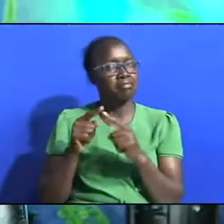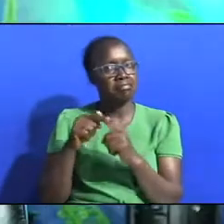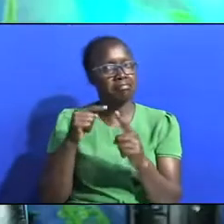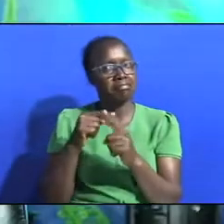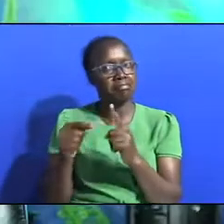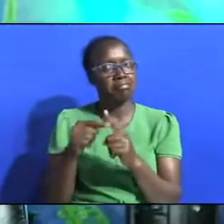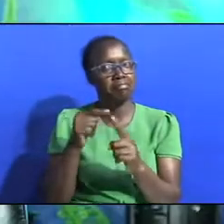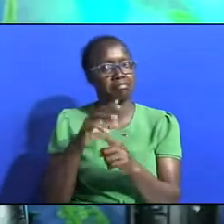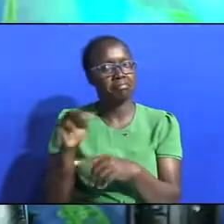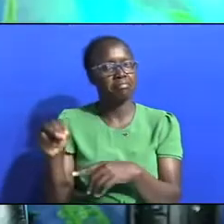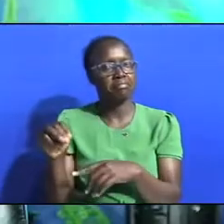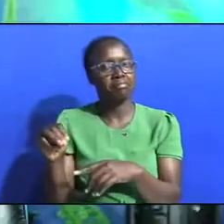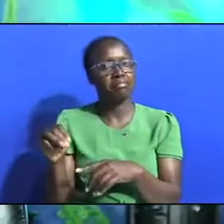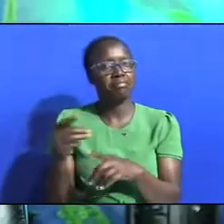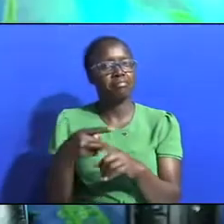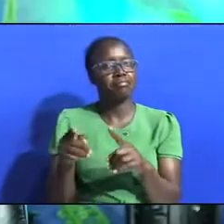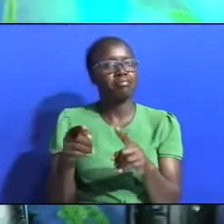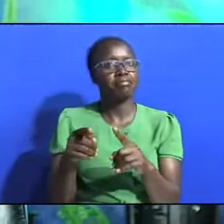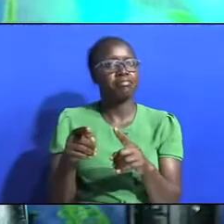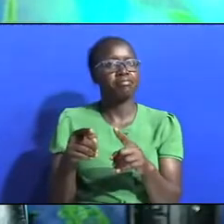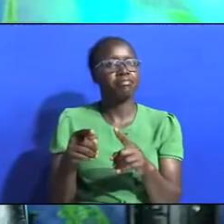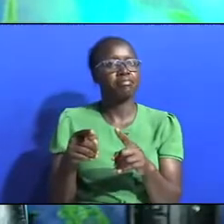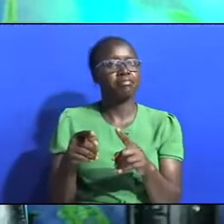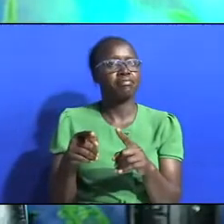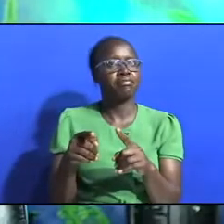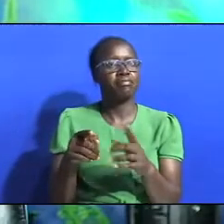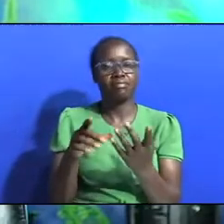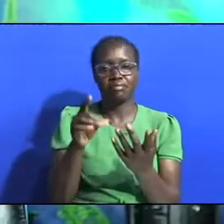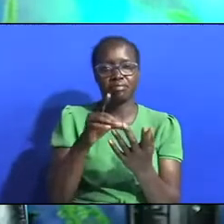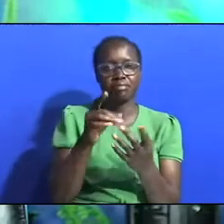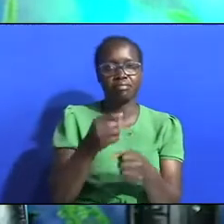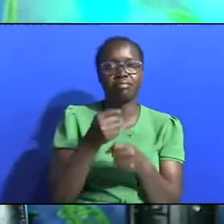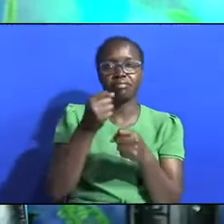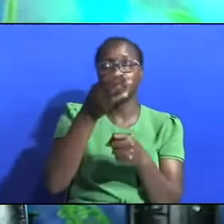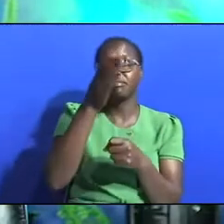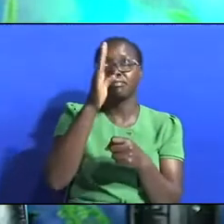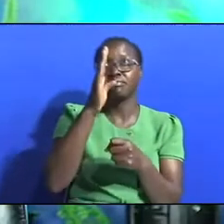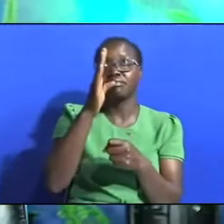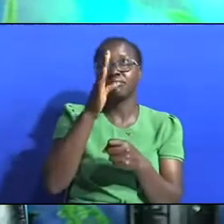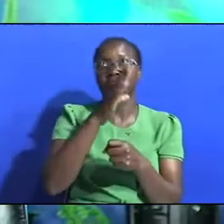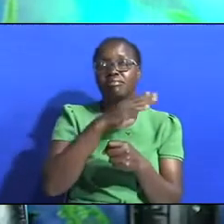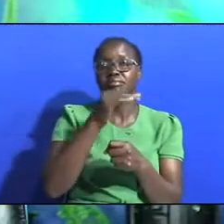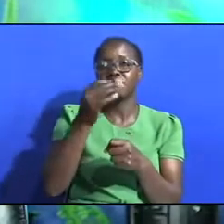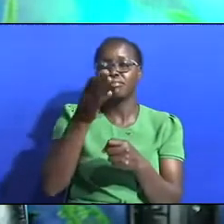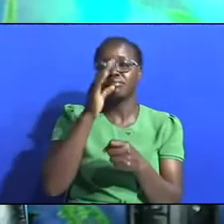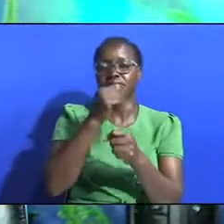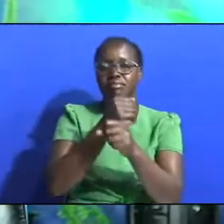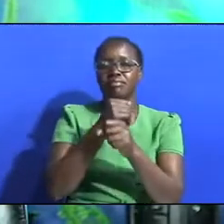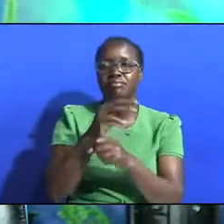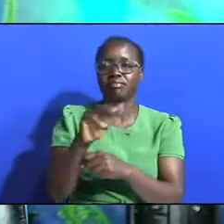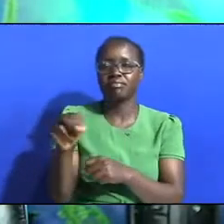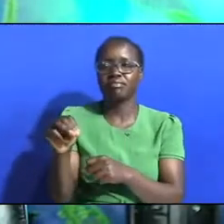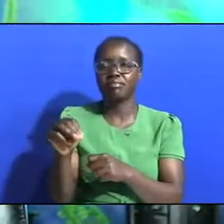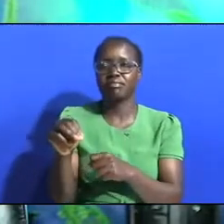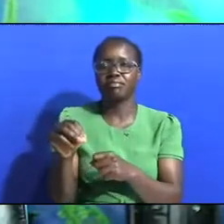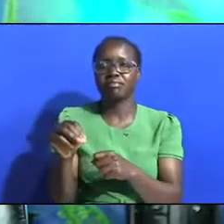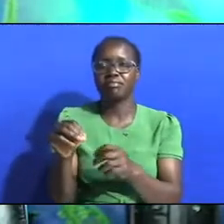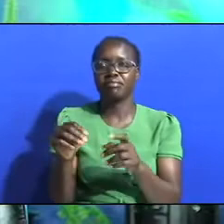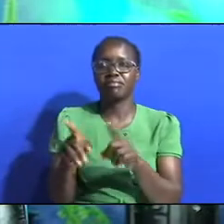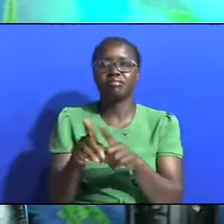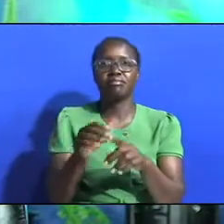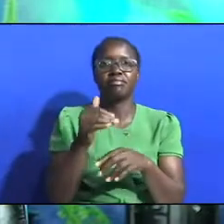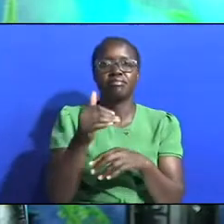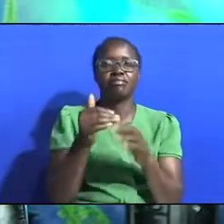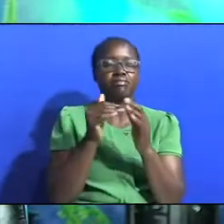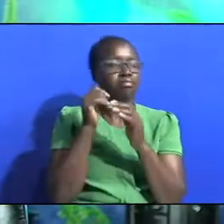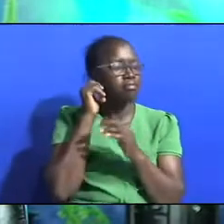them. But they still chose to trust in God, and God protected them even after they obeyed